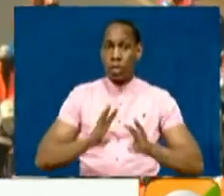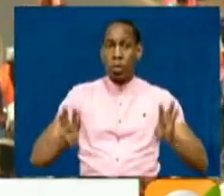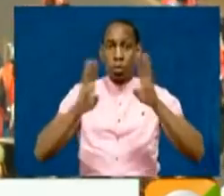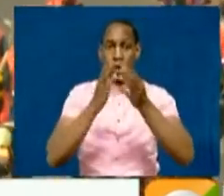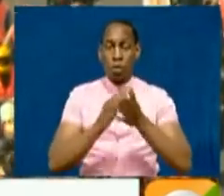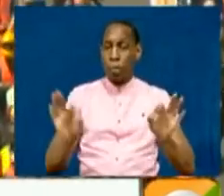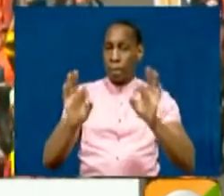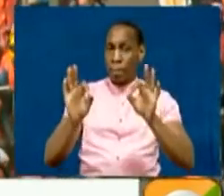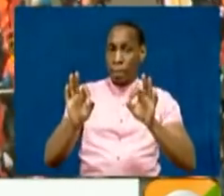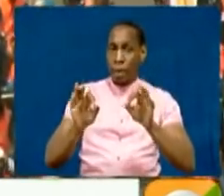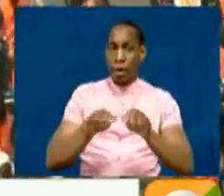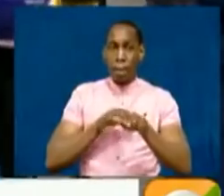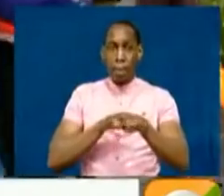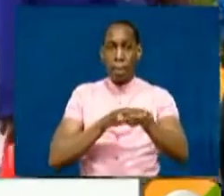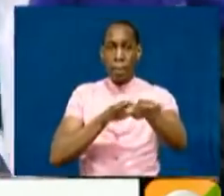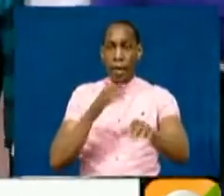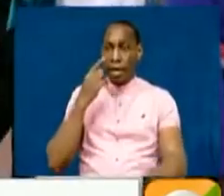a dramatic entry.